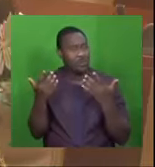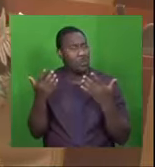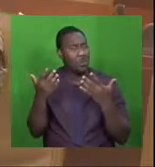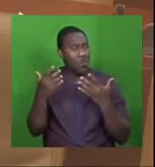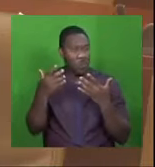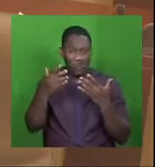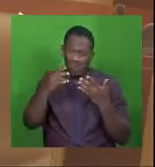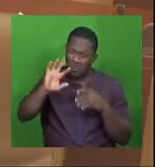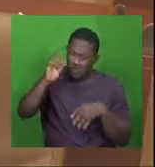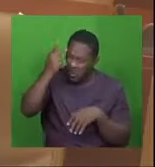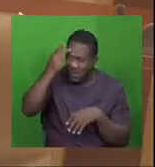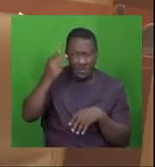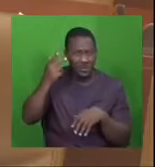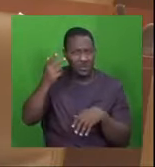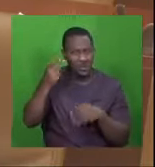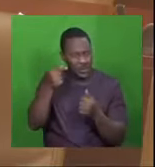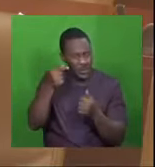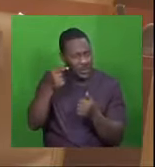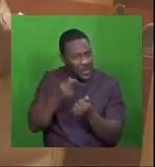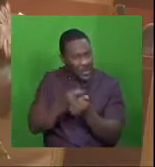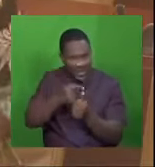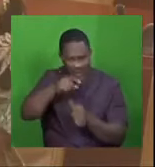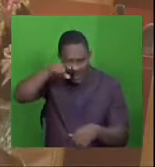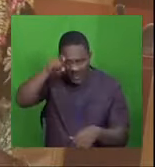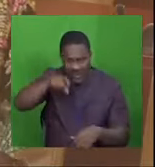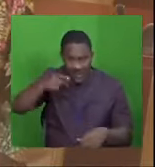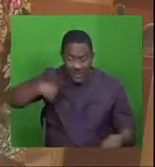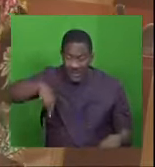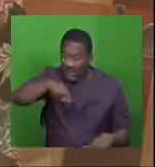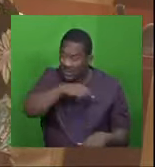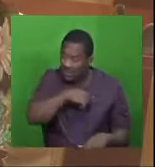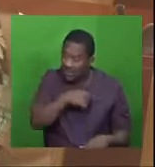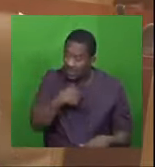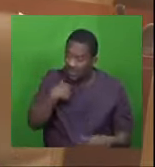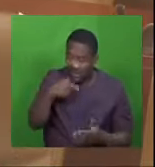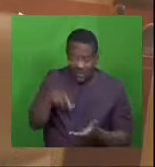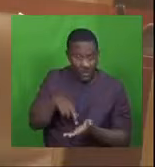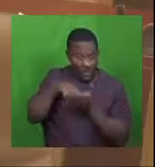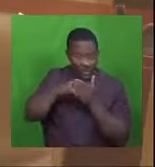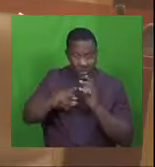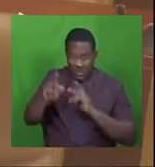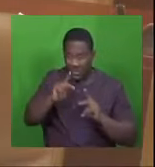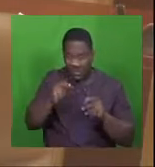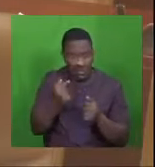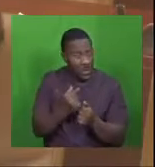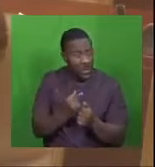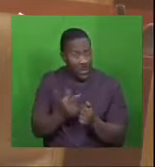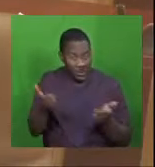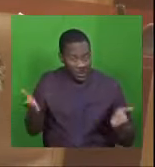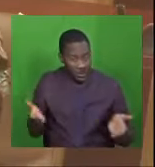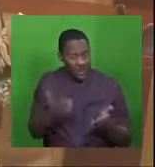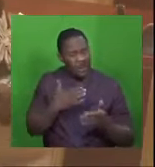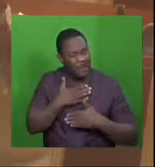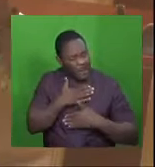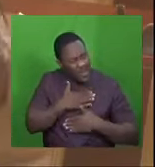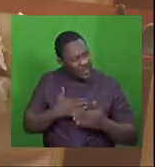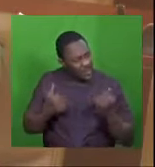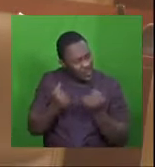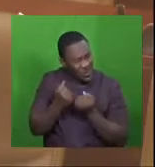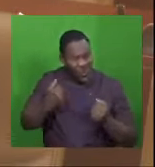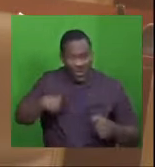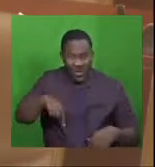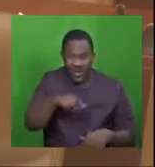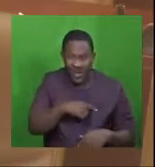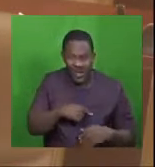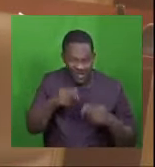everything, because Ghana needs all of us, and that is why we are representing the people of Ghana in this chamber. We plead with you, support us, and let